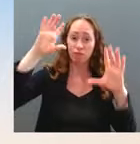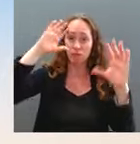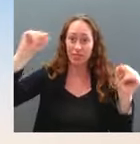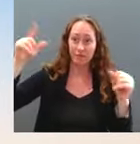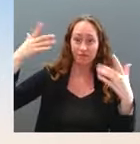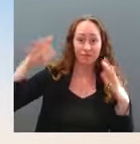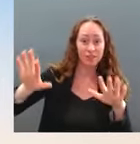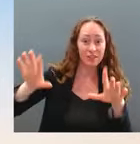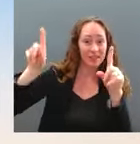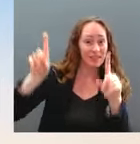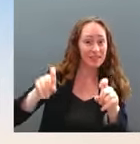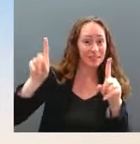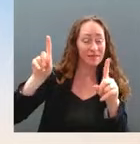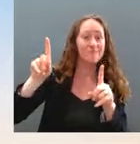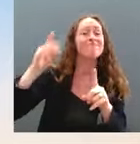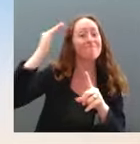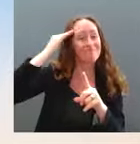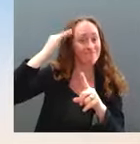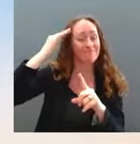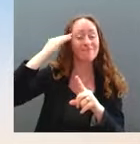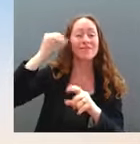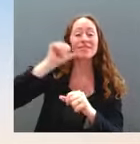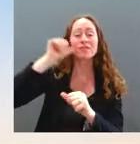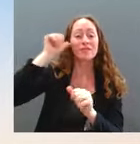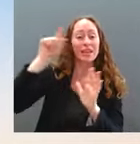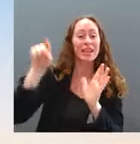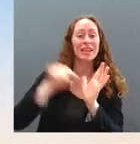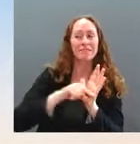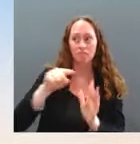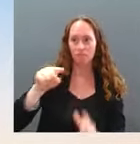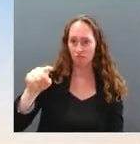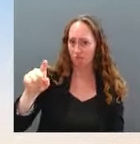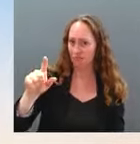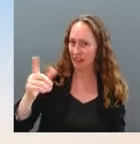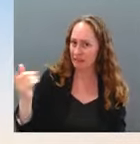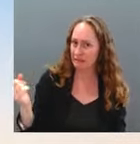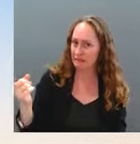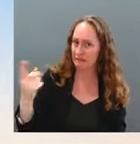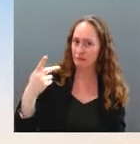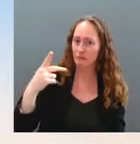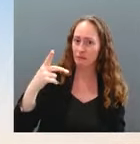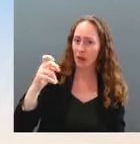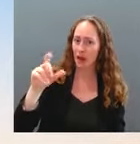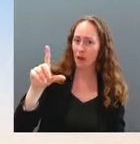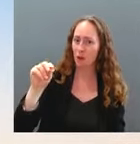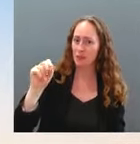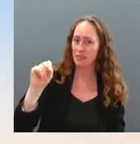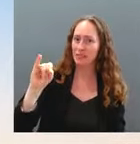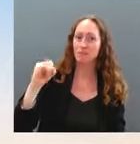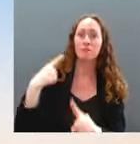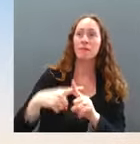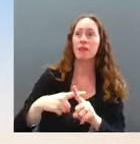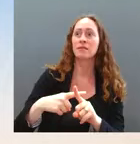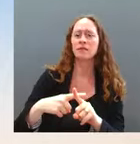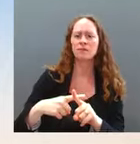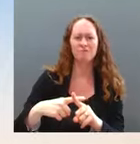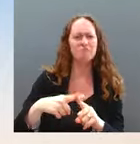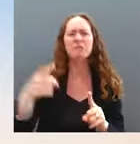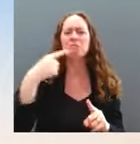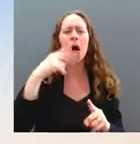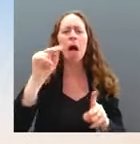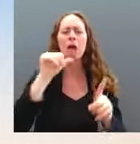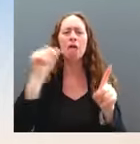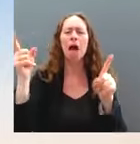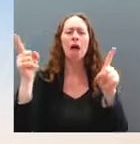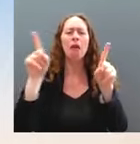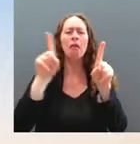that he had a second booster and that he's following CDC guidelines, but given the importance of his role and his age, is the White House considering any stricter measures to keep